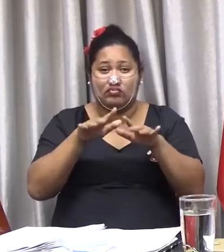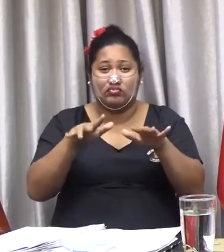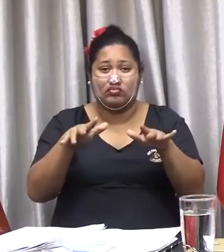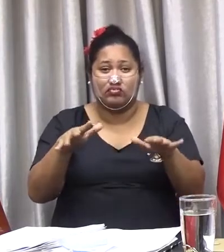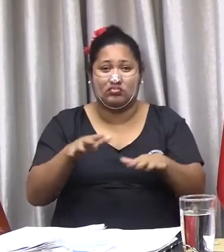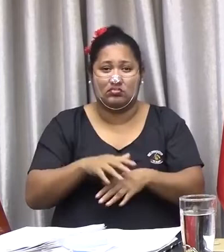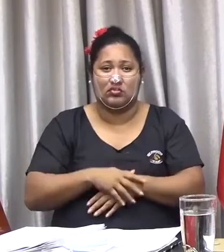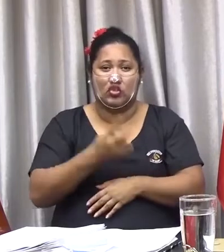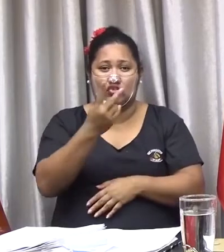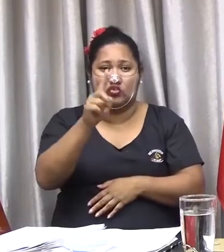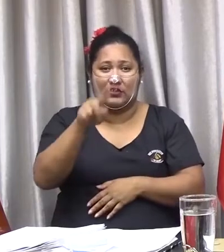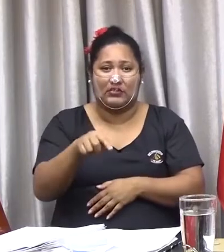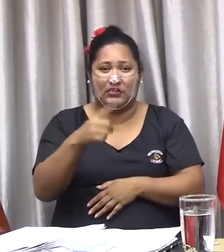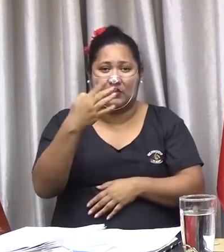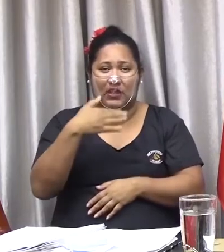2,443.